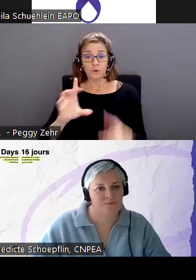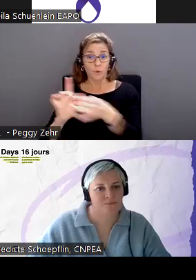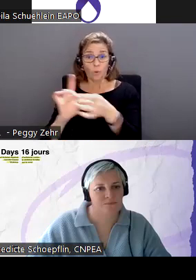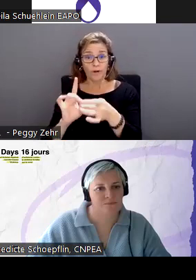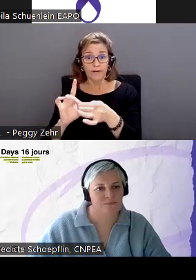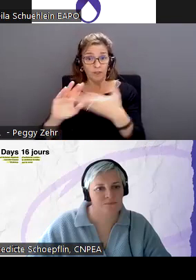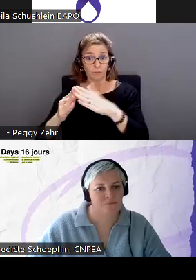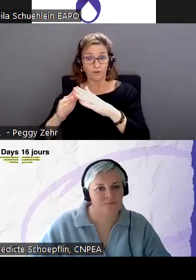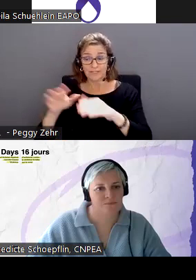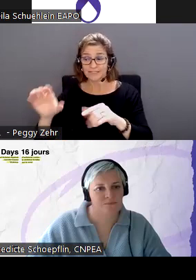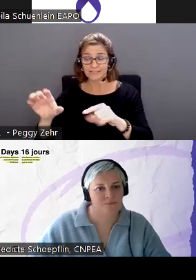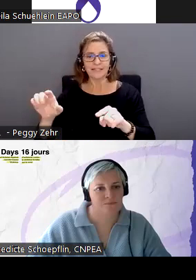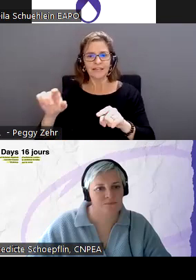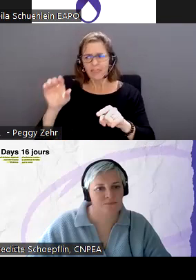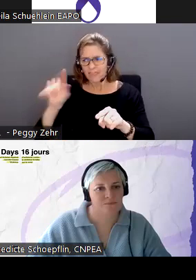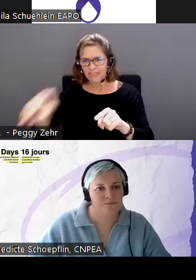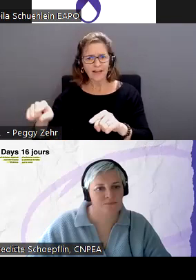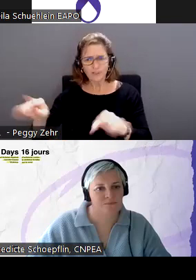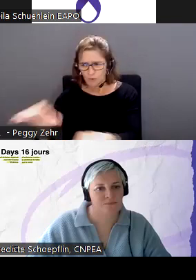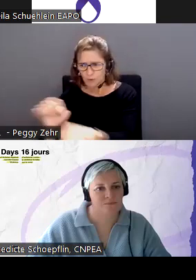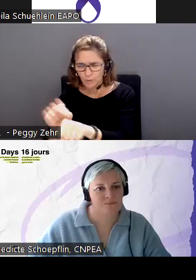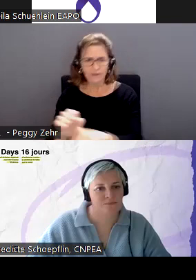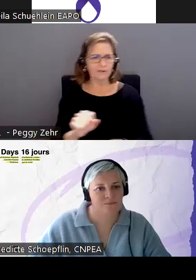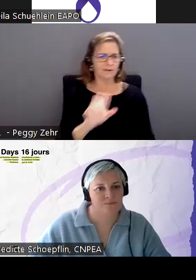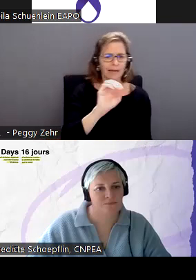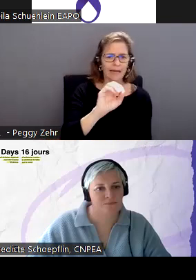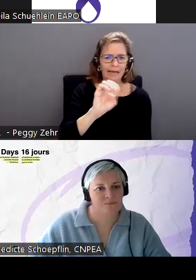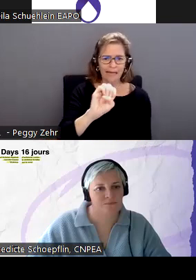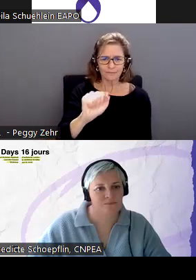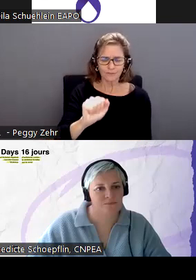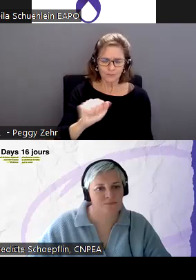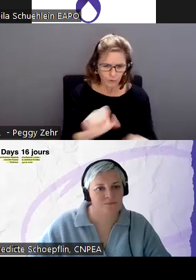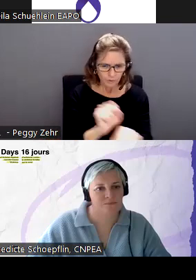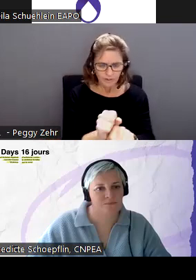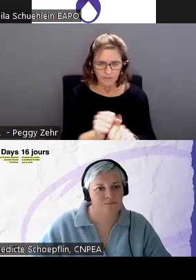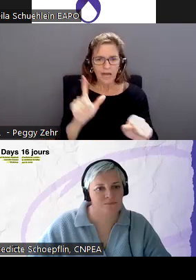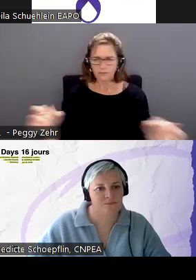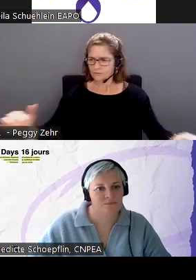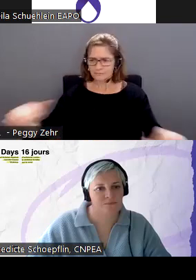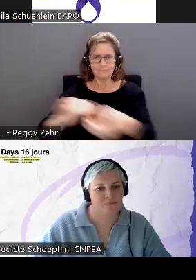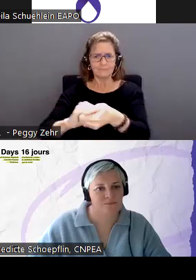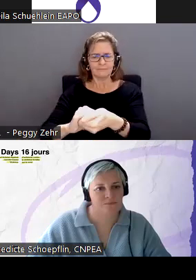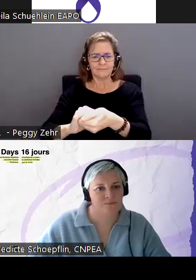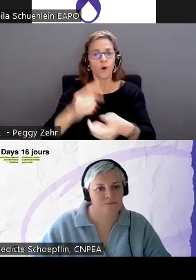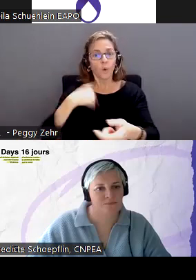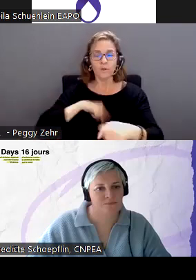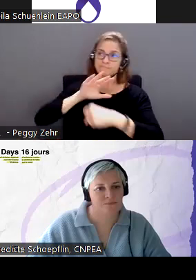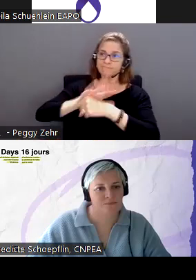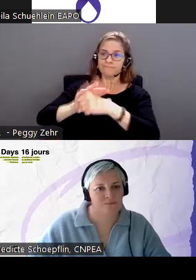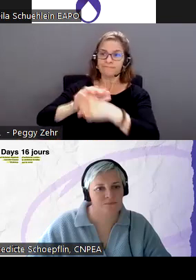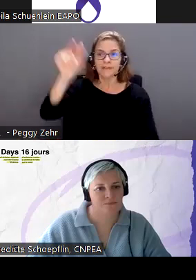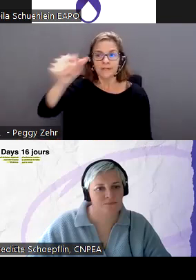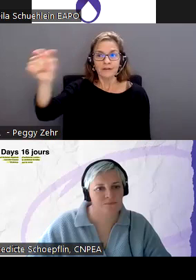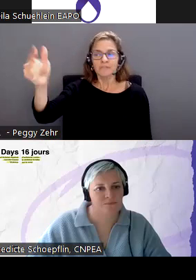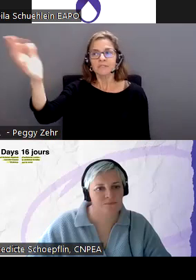so badly need to do. And so this is, I think, part of what we are advocating for with governments is that they need